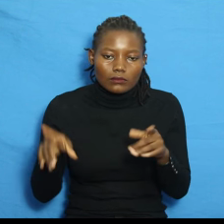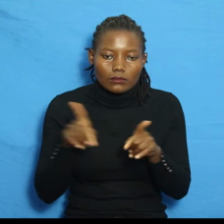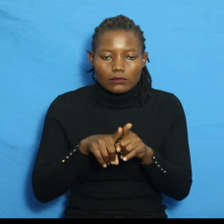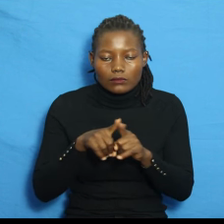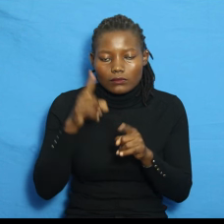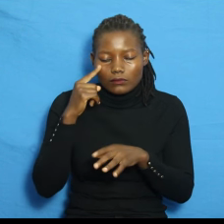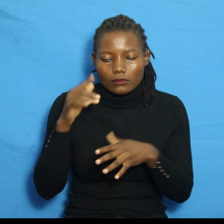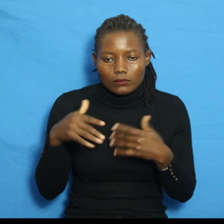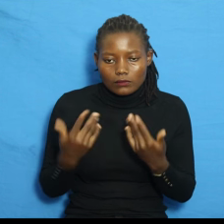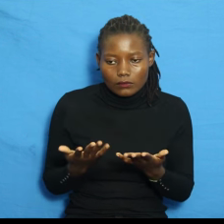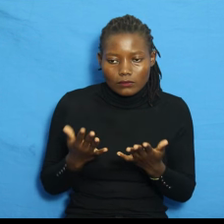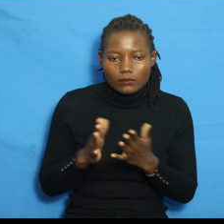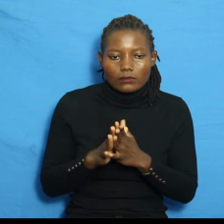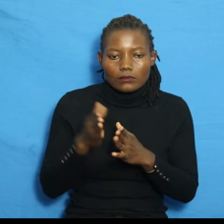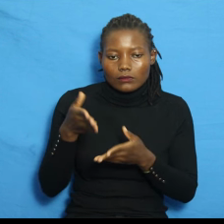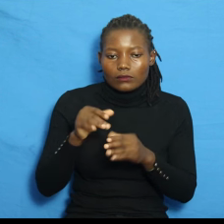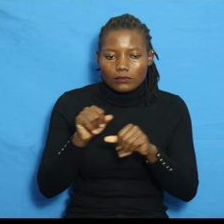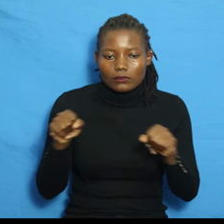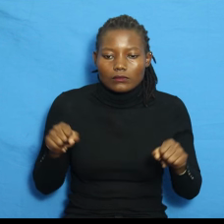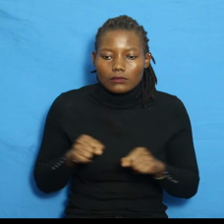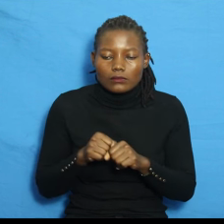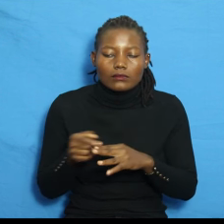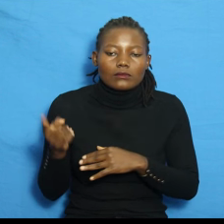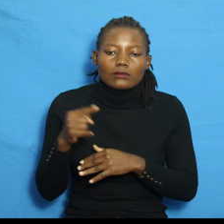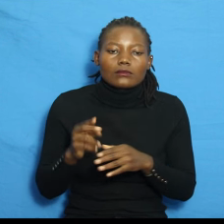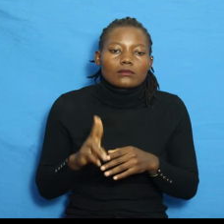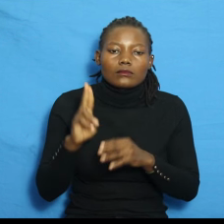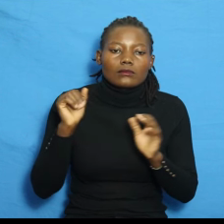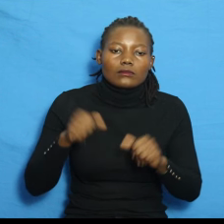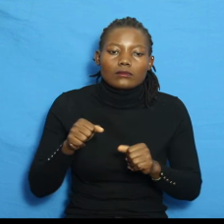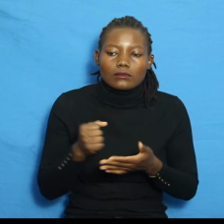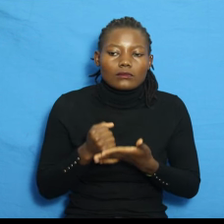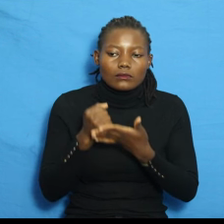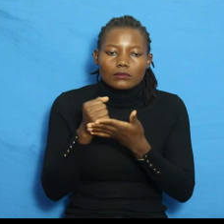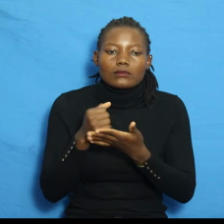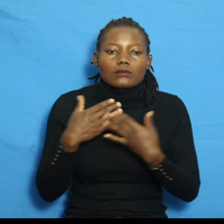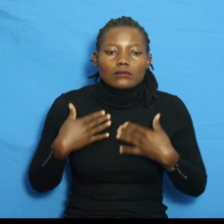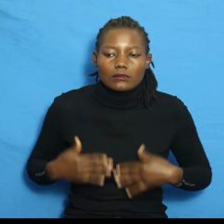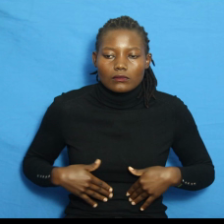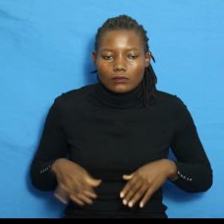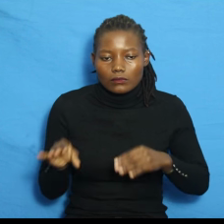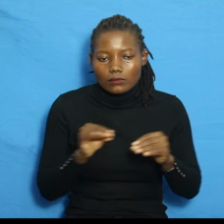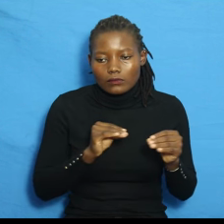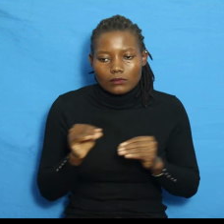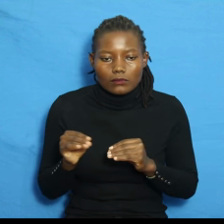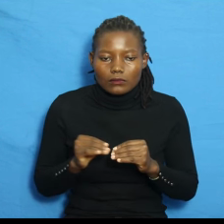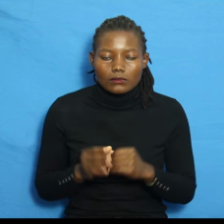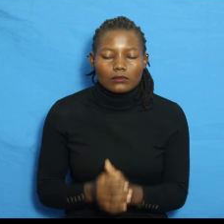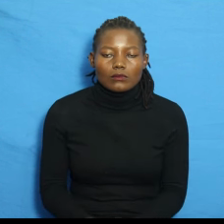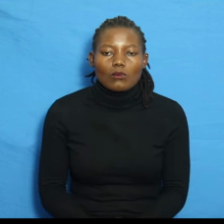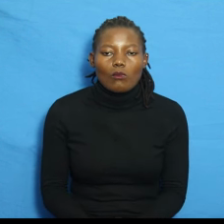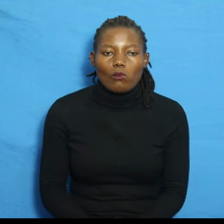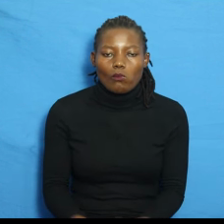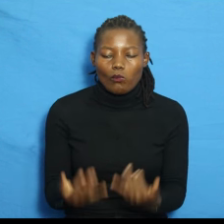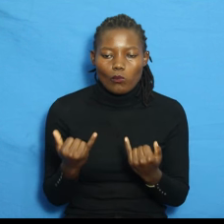to the application and see how this liver system comes up to be able now to help the